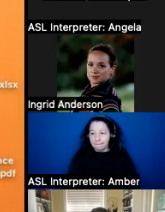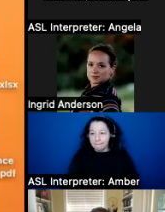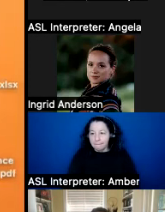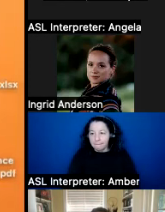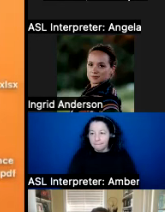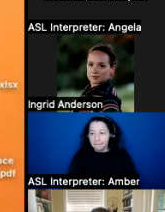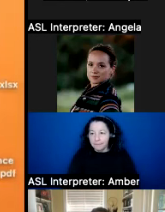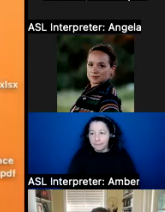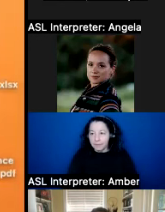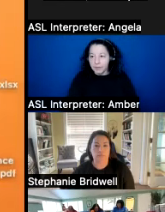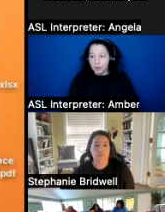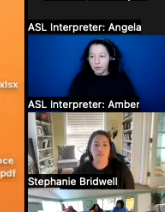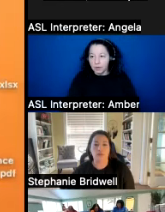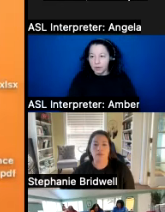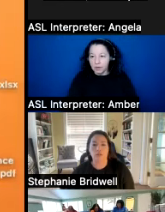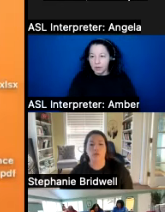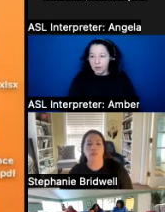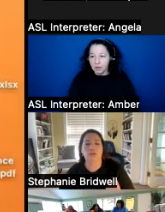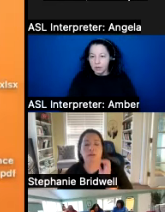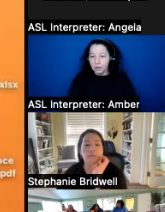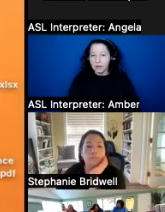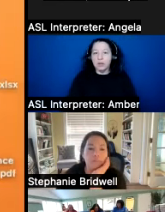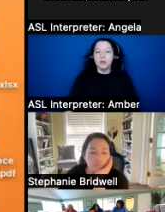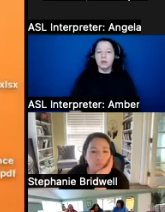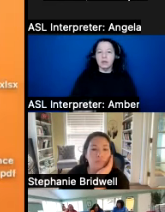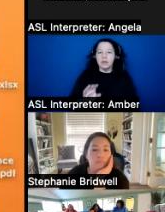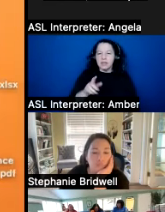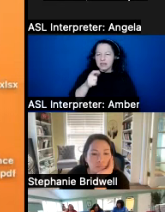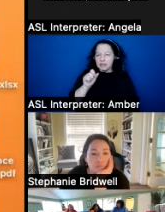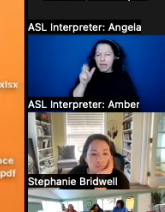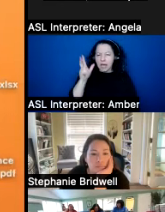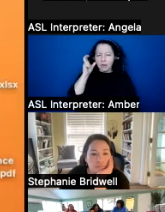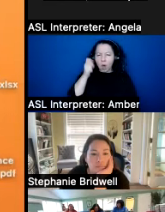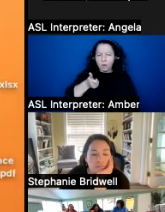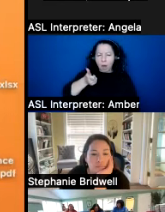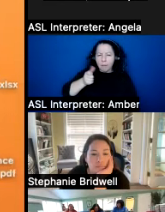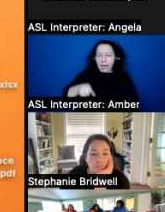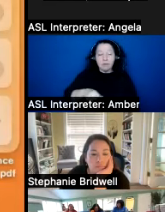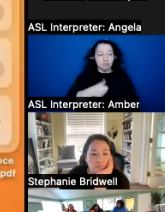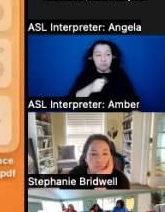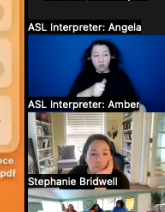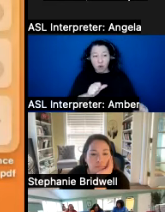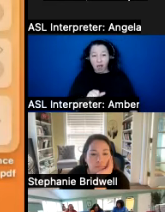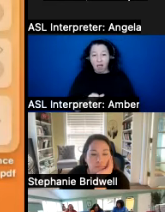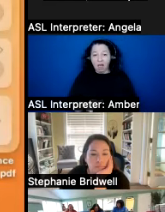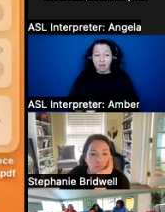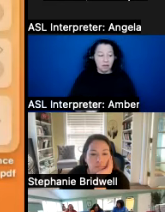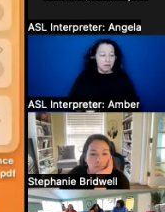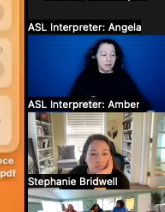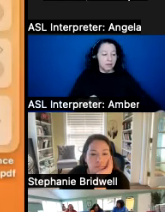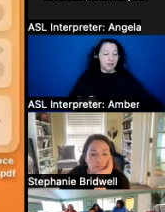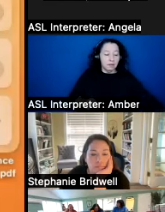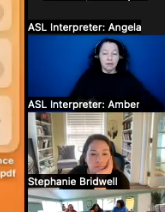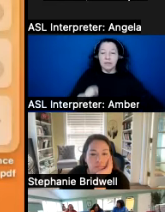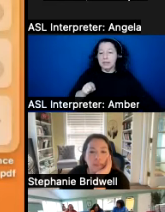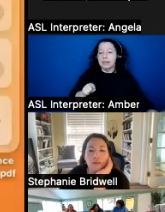Indian reservations have a unique status. And if you, is there any way to turn it up? Considered You can sovereign try. nations. This means that